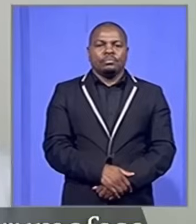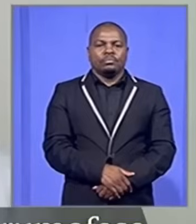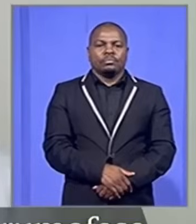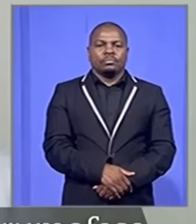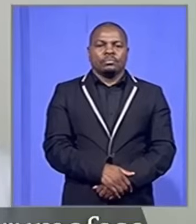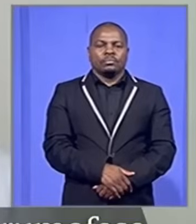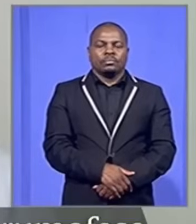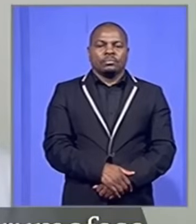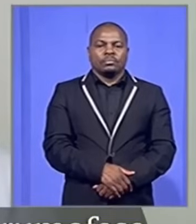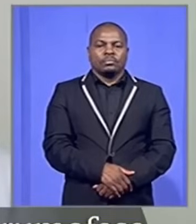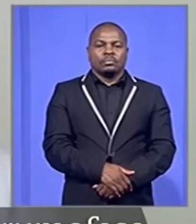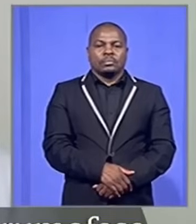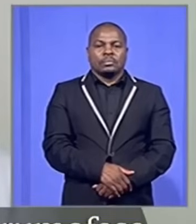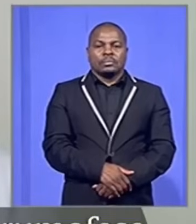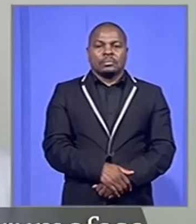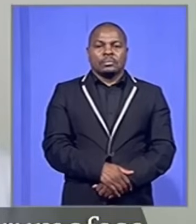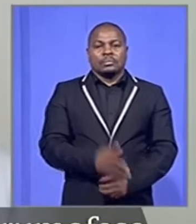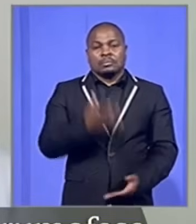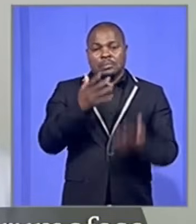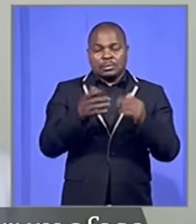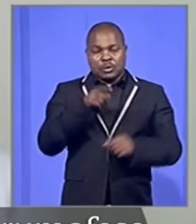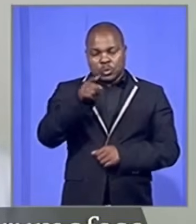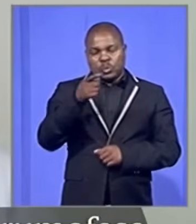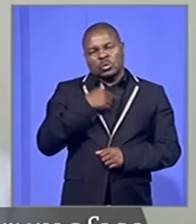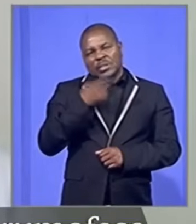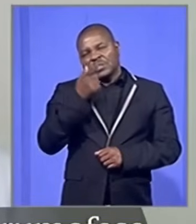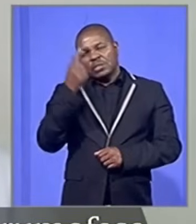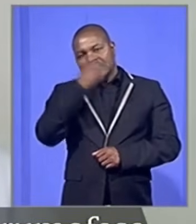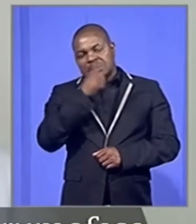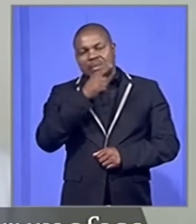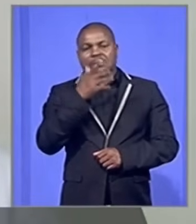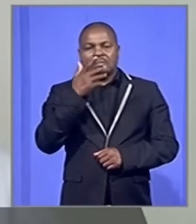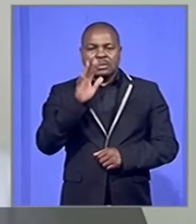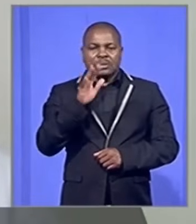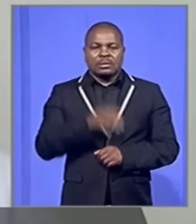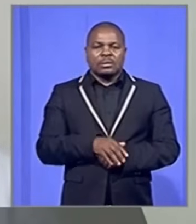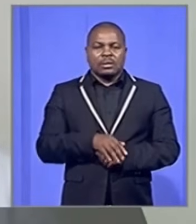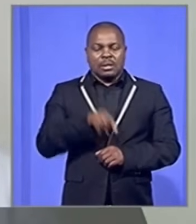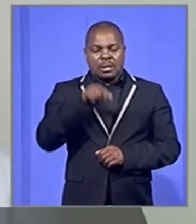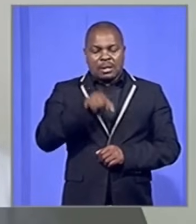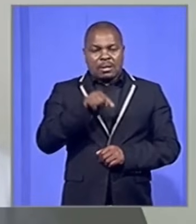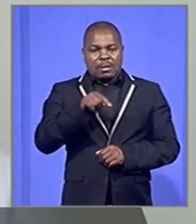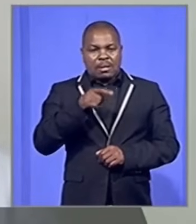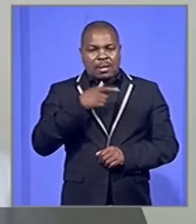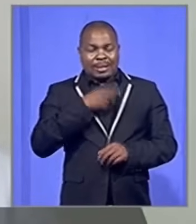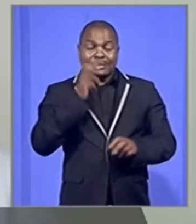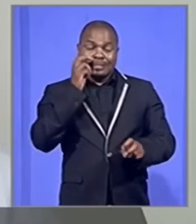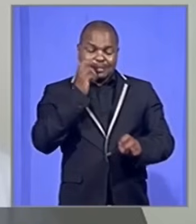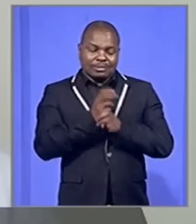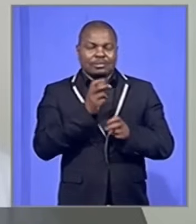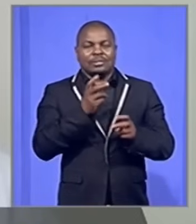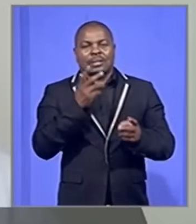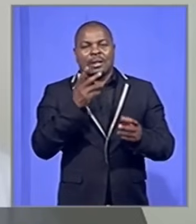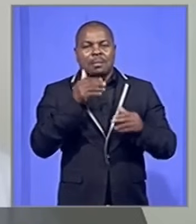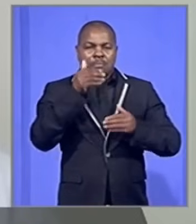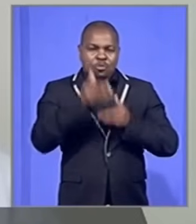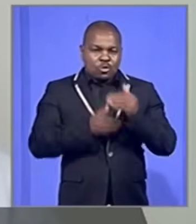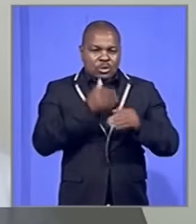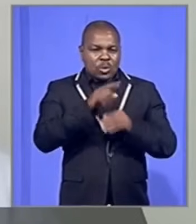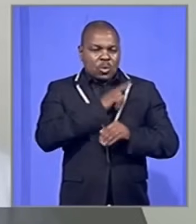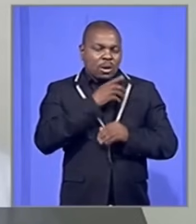As you might have been watching the last couple of days, it was not a straightforward process. It's certainly a difficult process to get